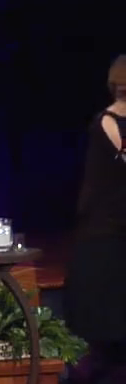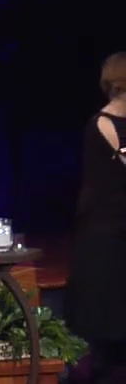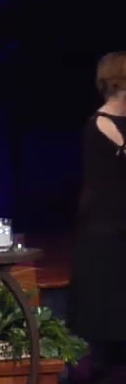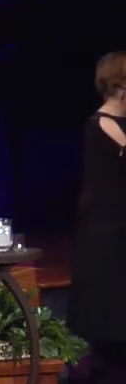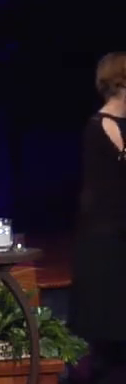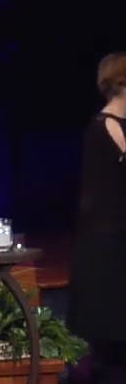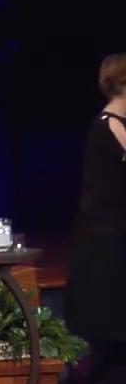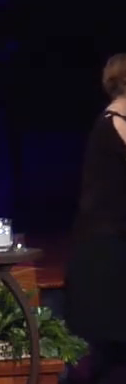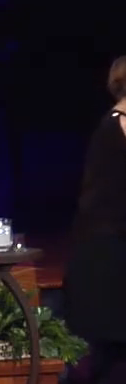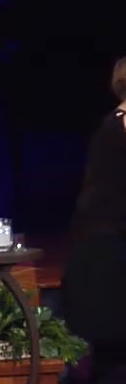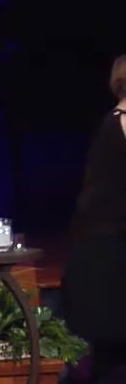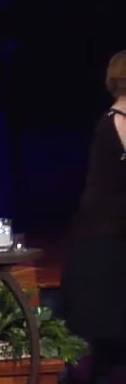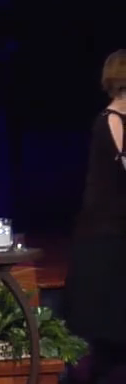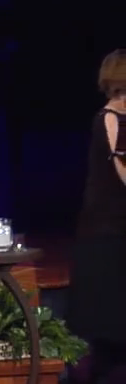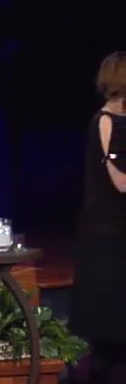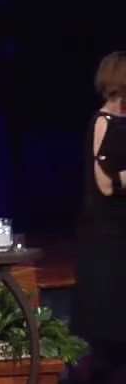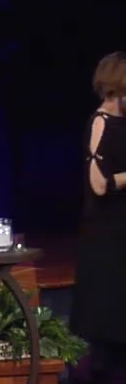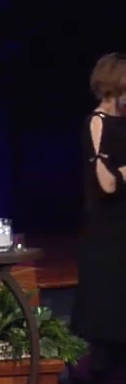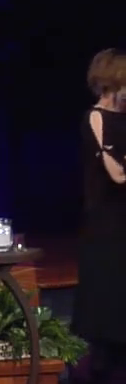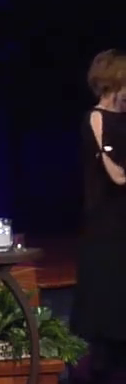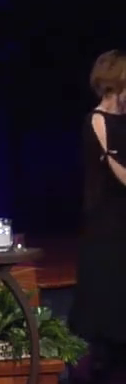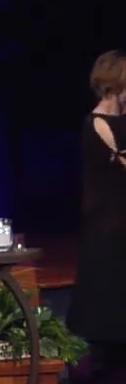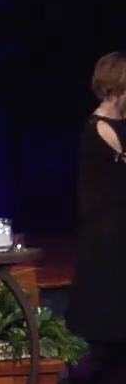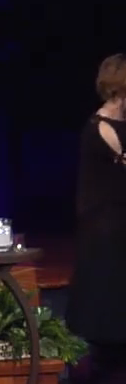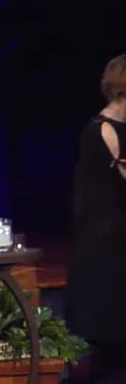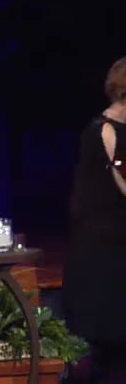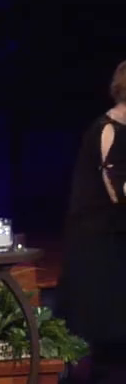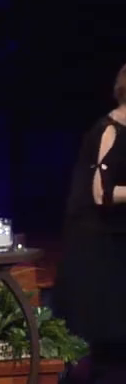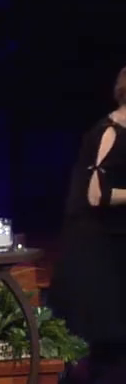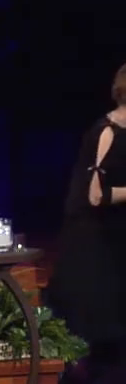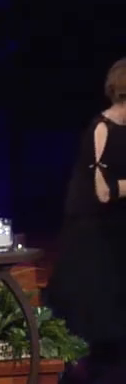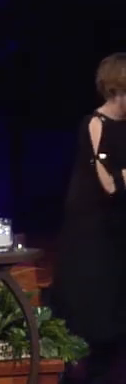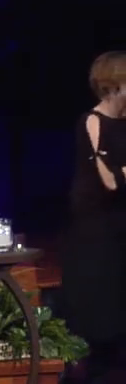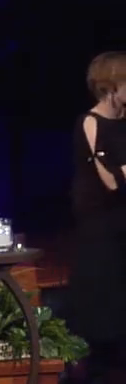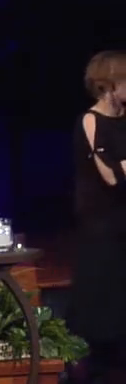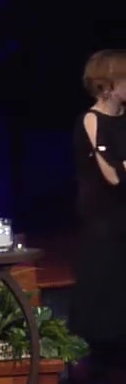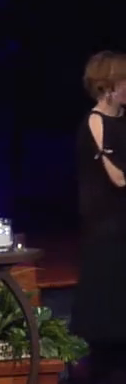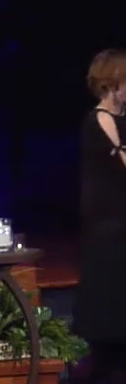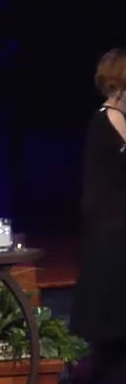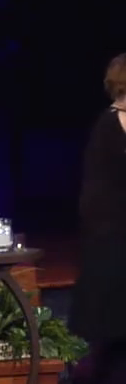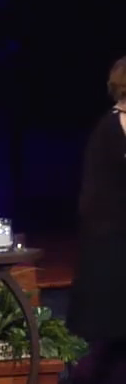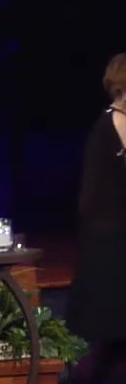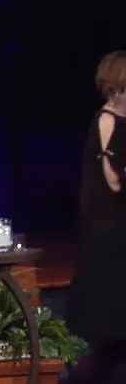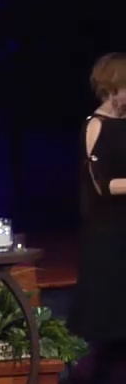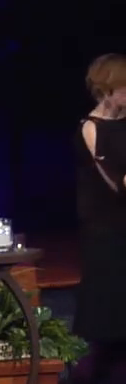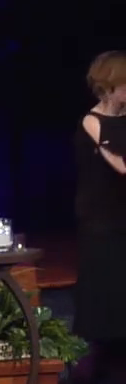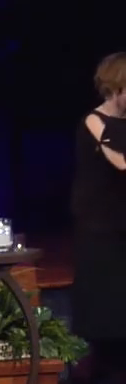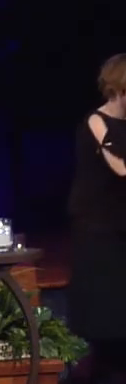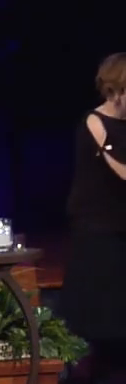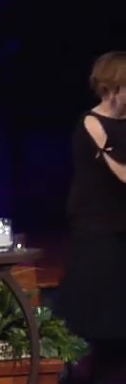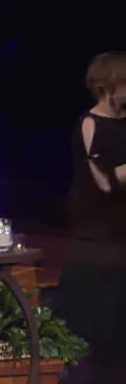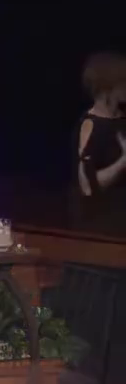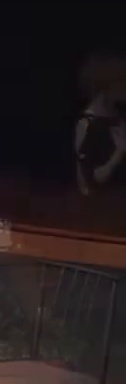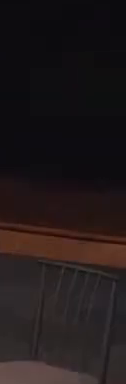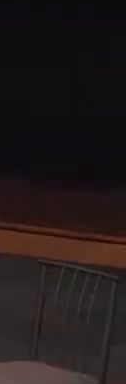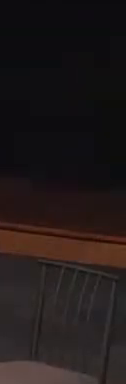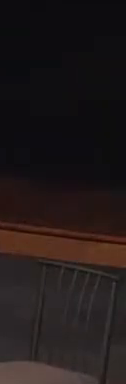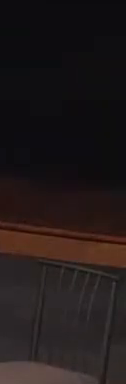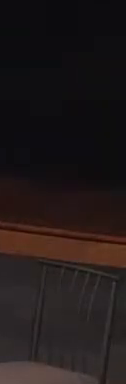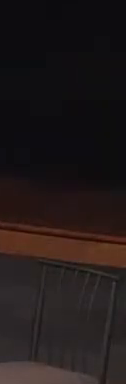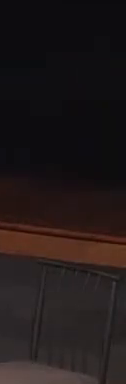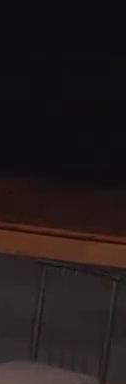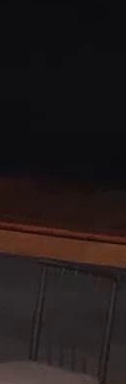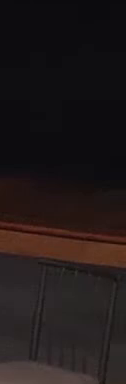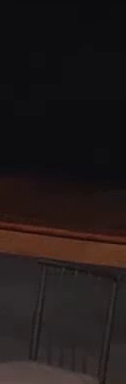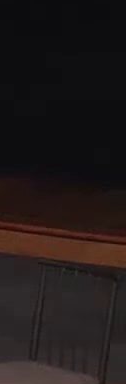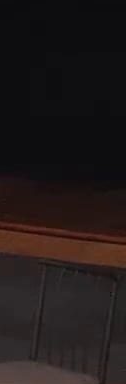the same thing. And it's all about these values of love, inclusivity, and strength that keep us going. We're talking